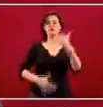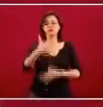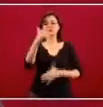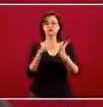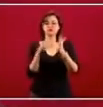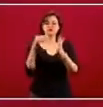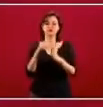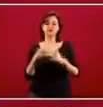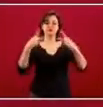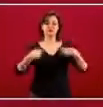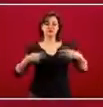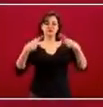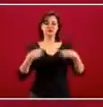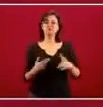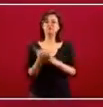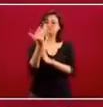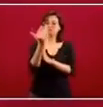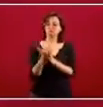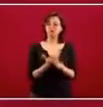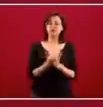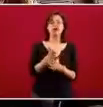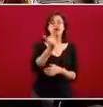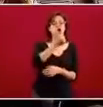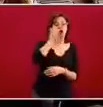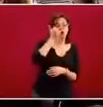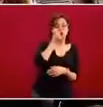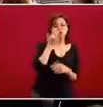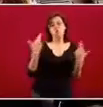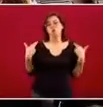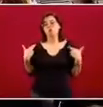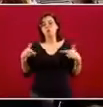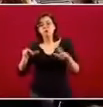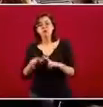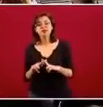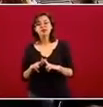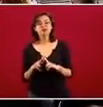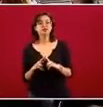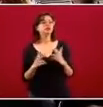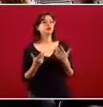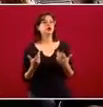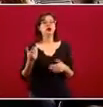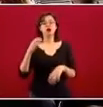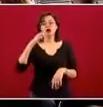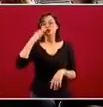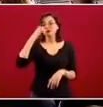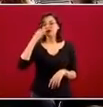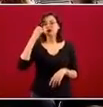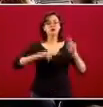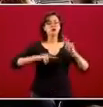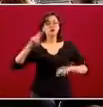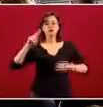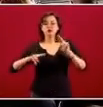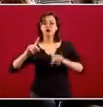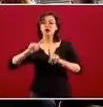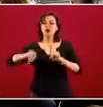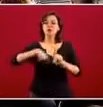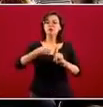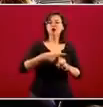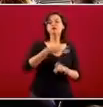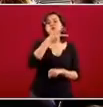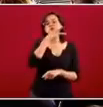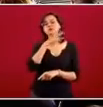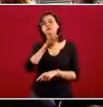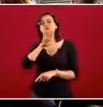and that means nearly 15 million people stopped going out to the streets on a